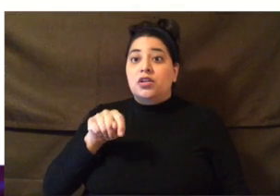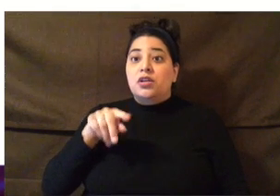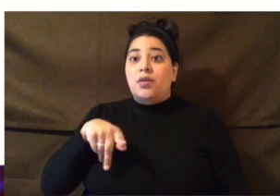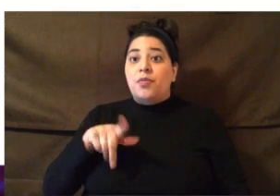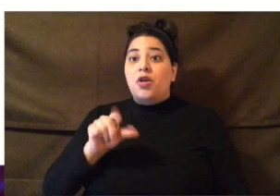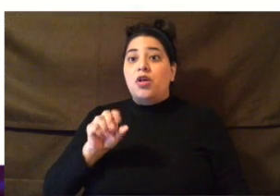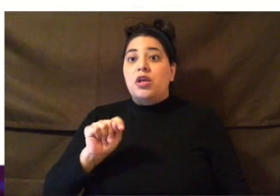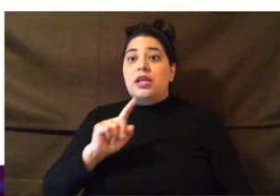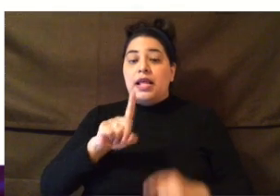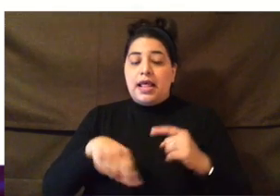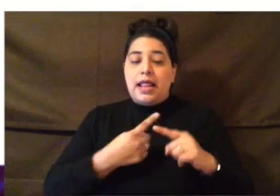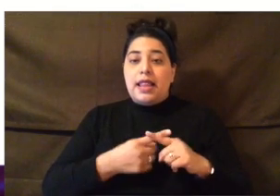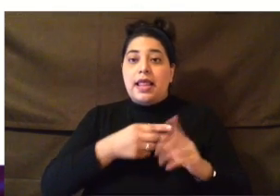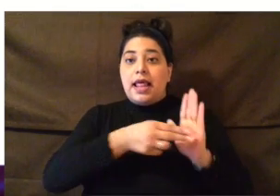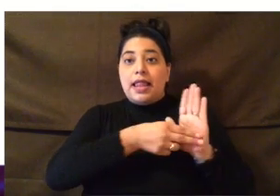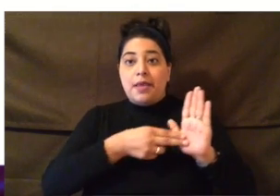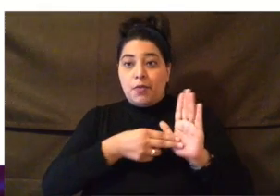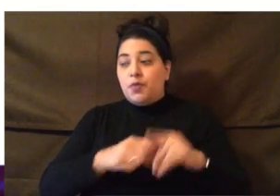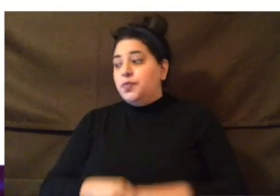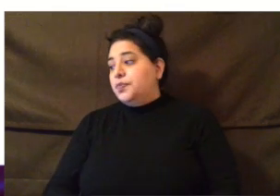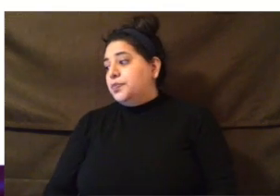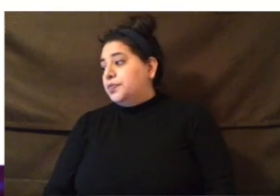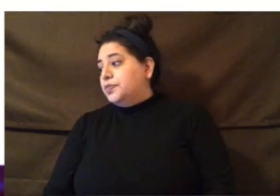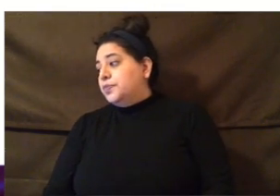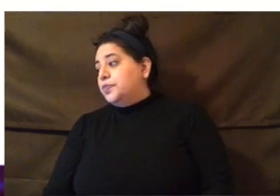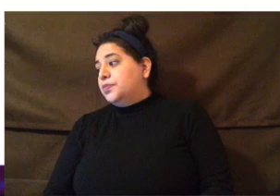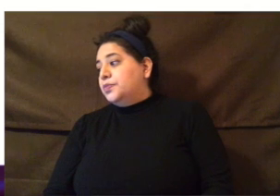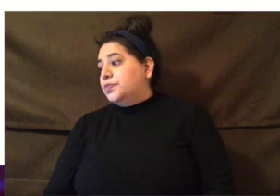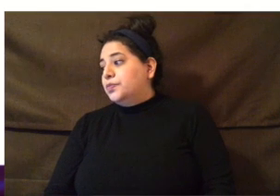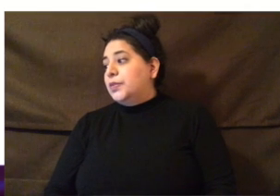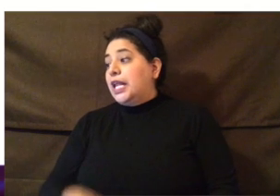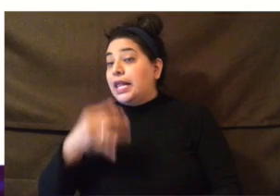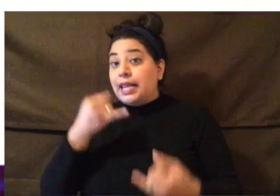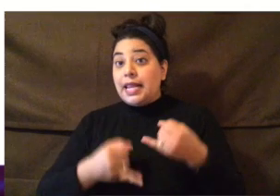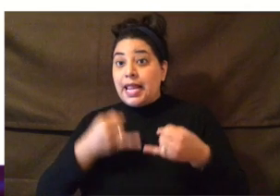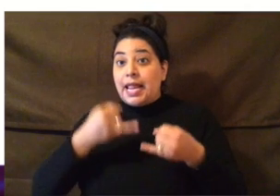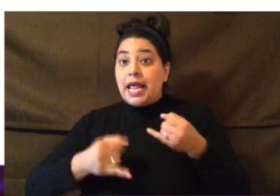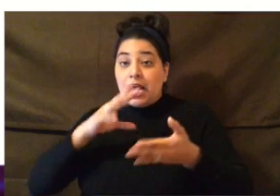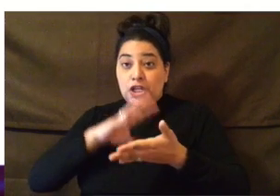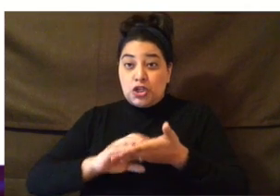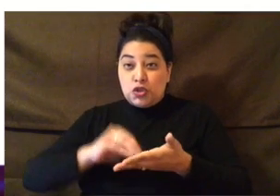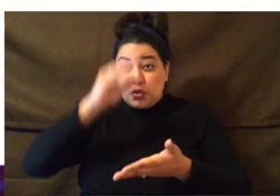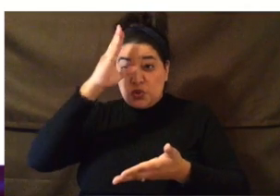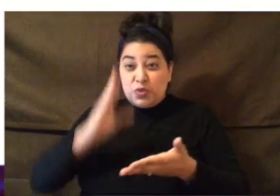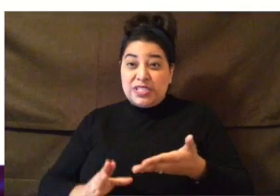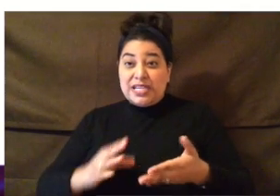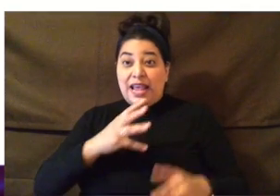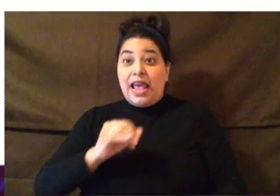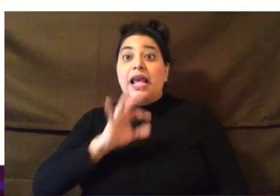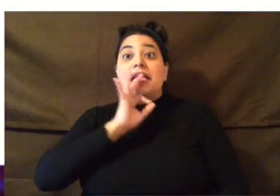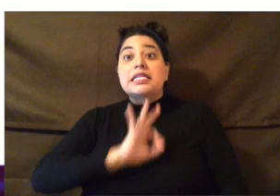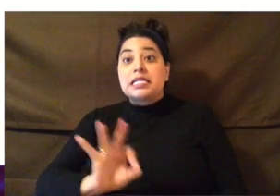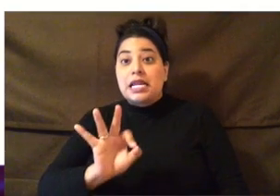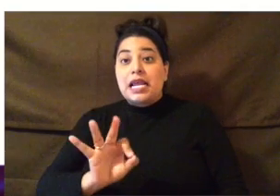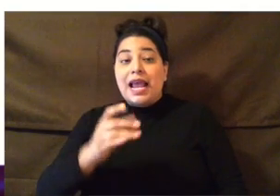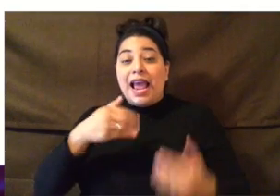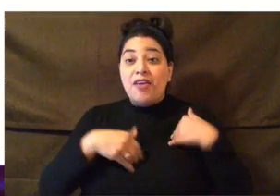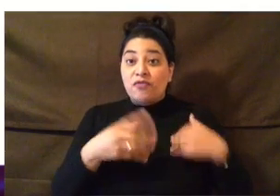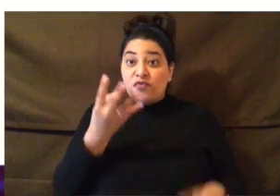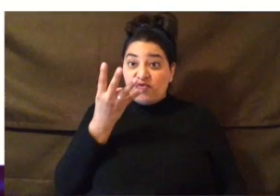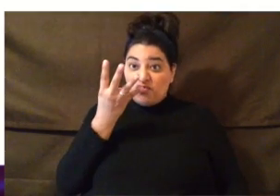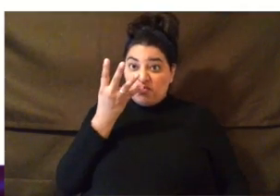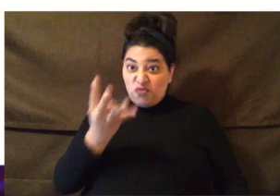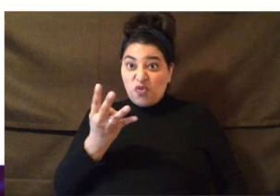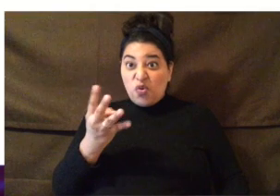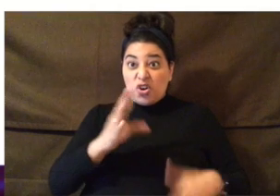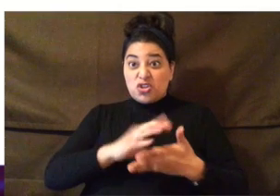And then label. Okay? Last is going to be students that are 9 years old. I have 4 kiddos that